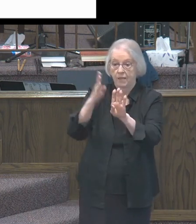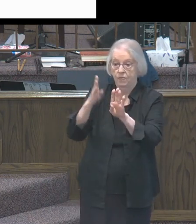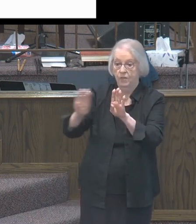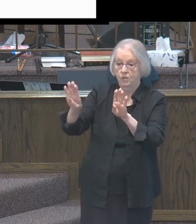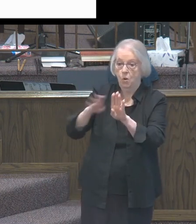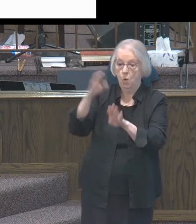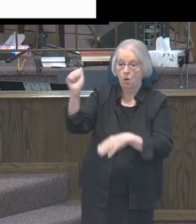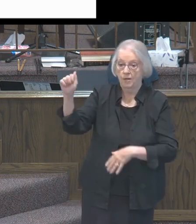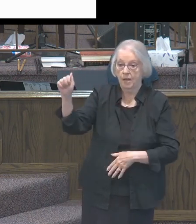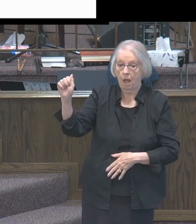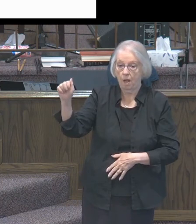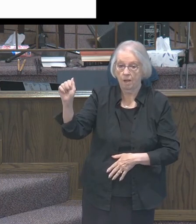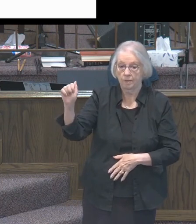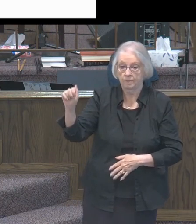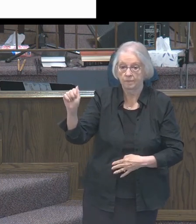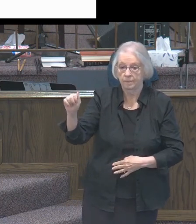If anyone would,